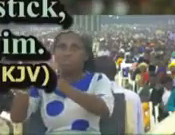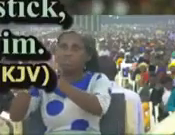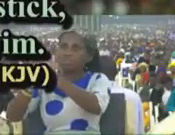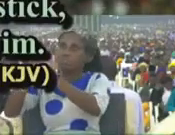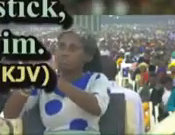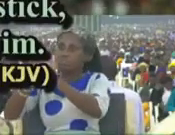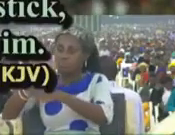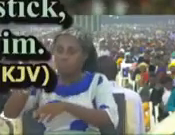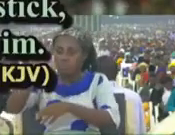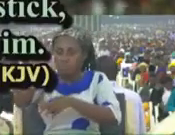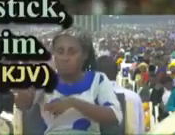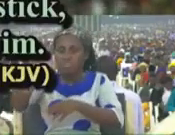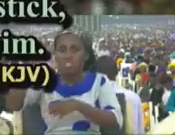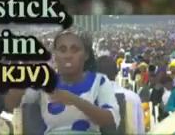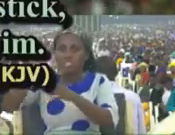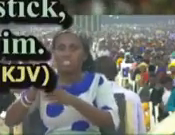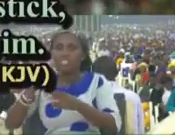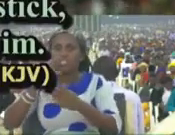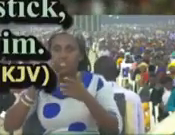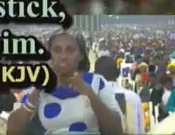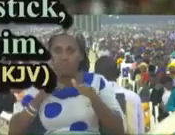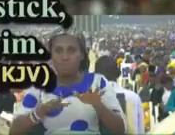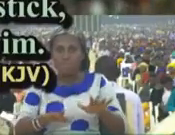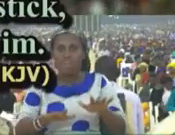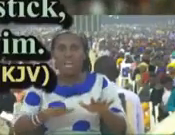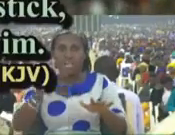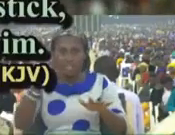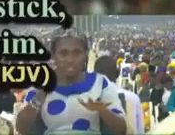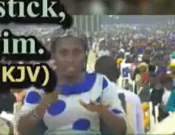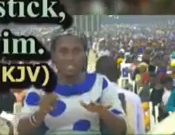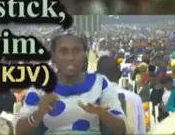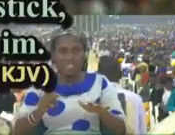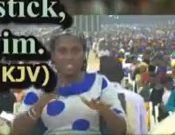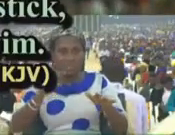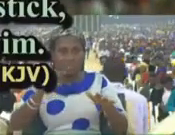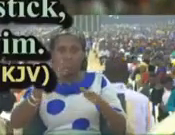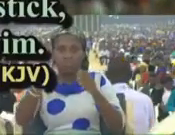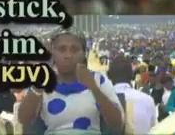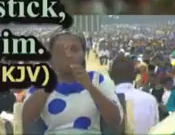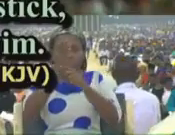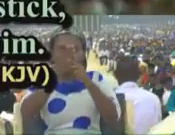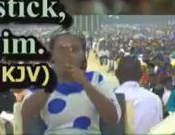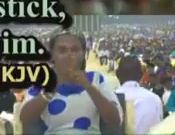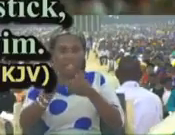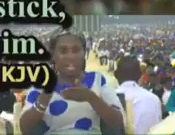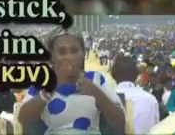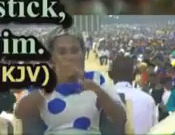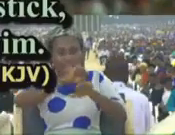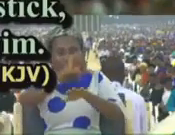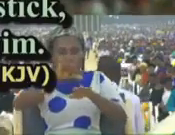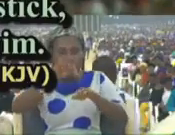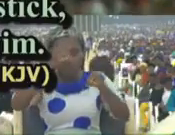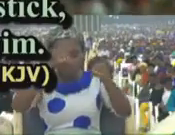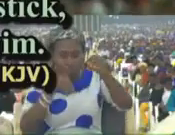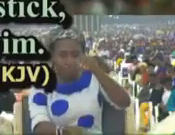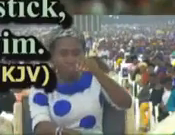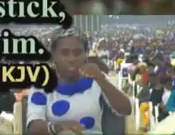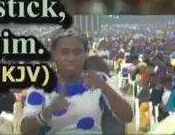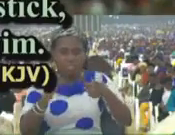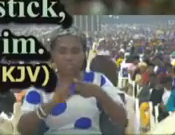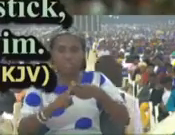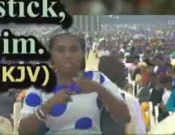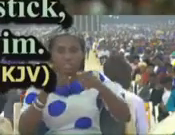river. The piece of wood carried the anointing into the bottom of the river,